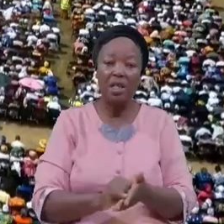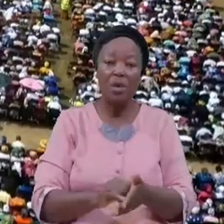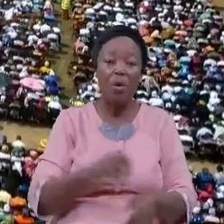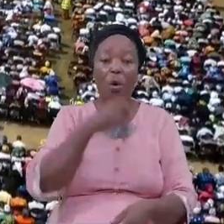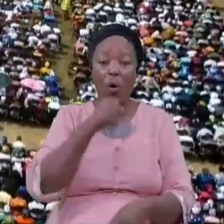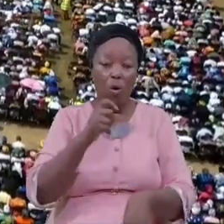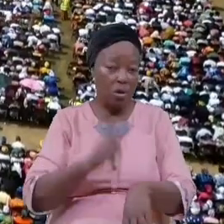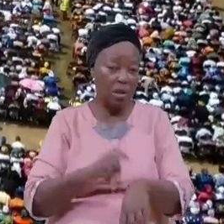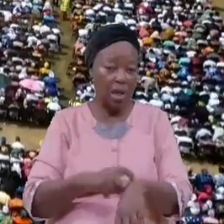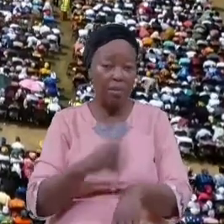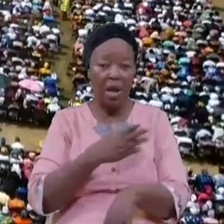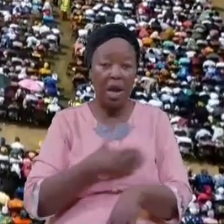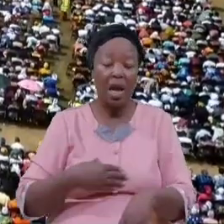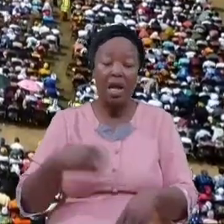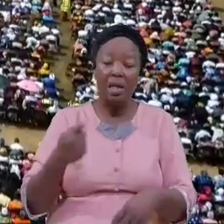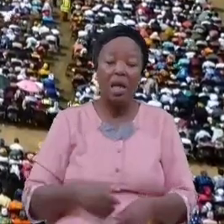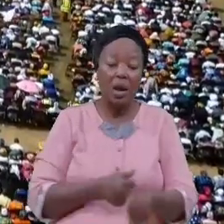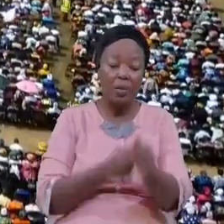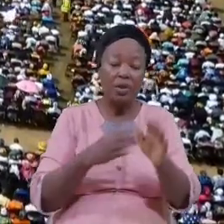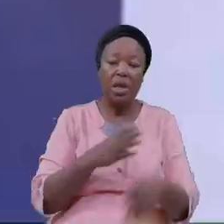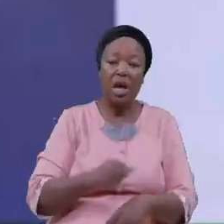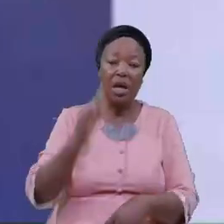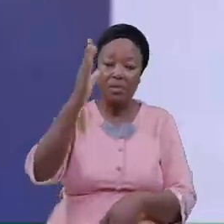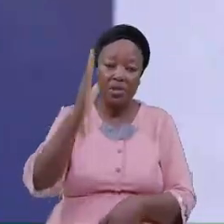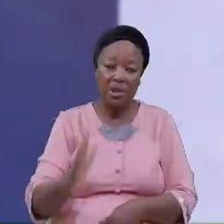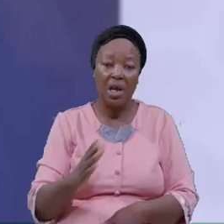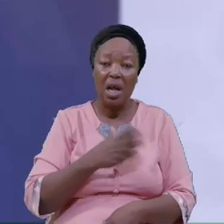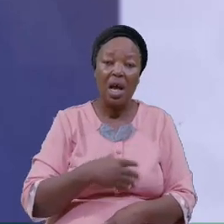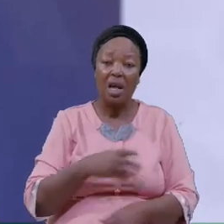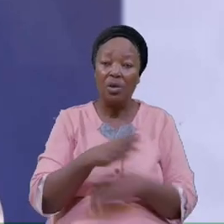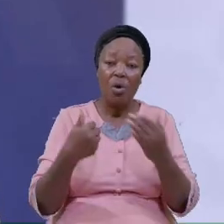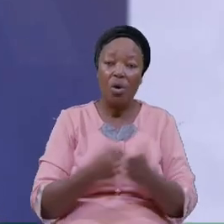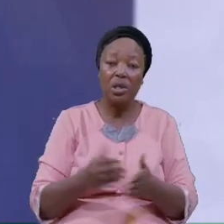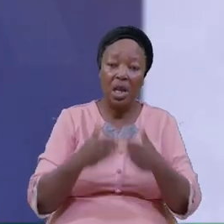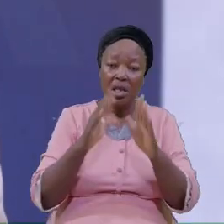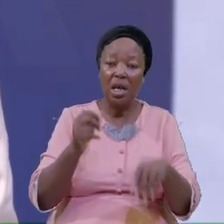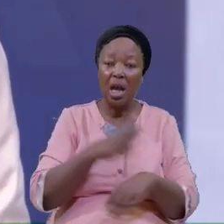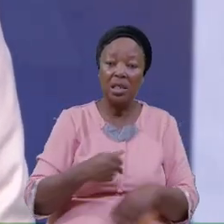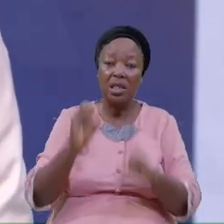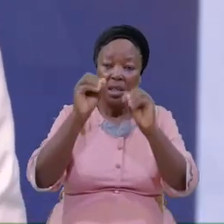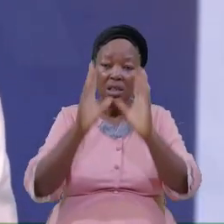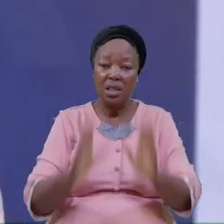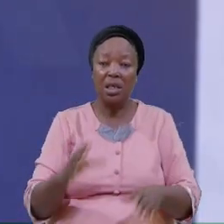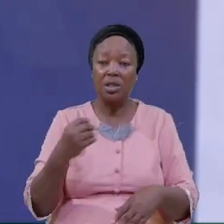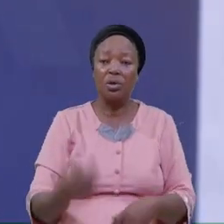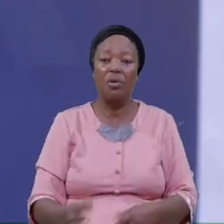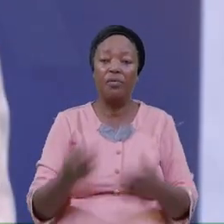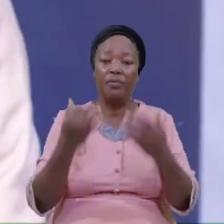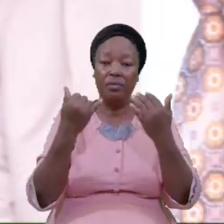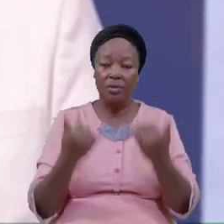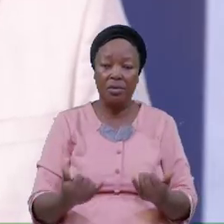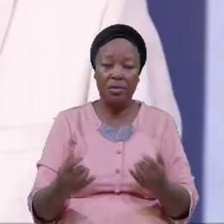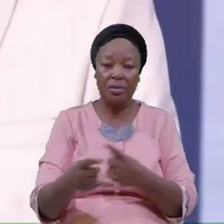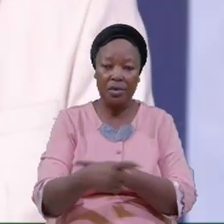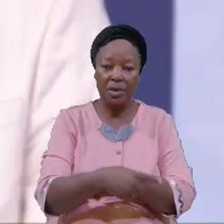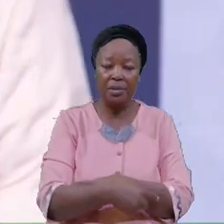and the evangelists and the prophets and the preachers and the teachers of today. Et il n'a fait aucune différence entre les apôtres,